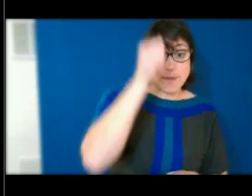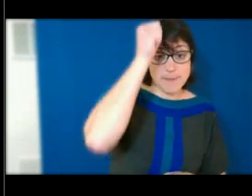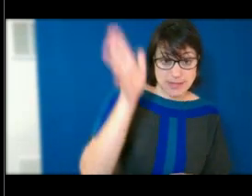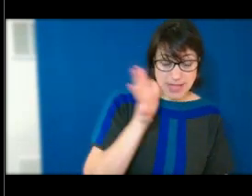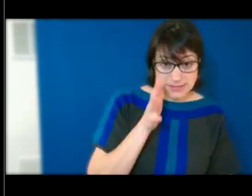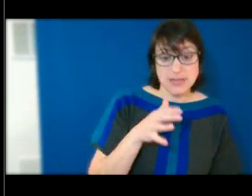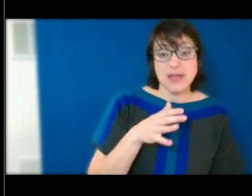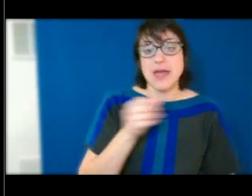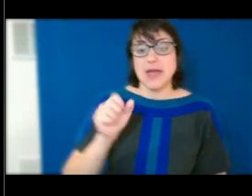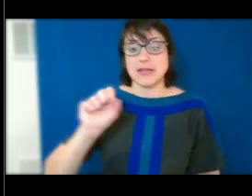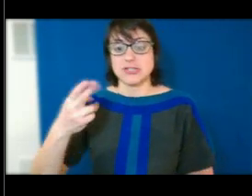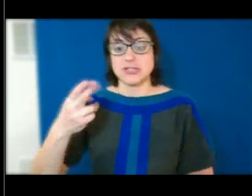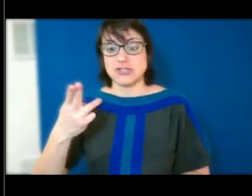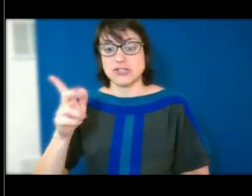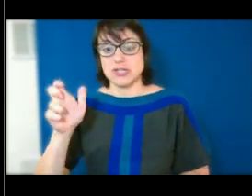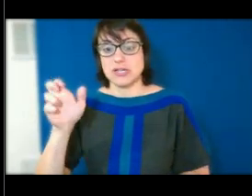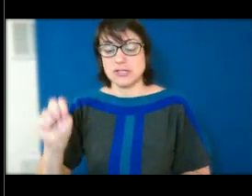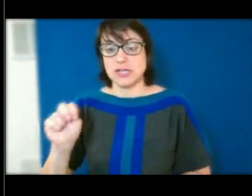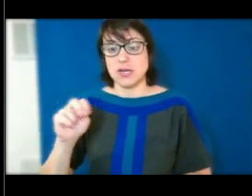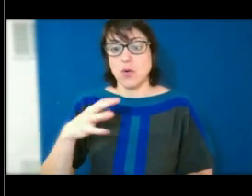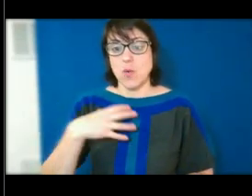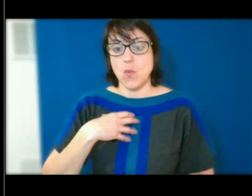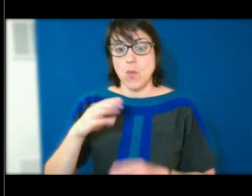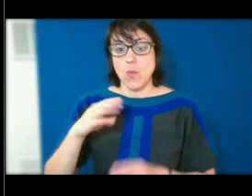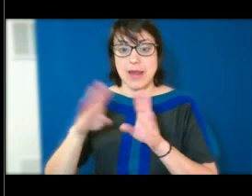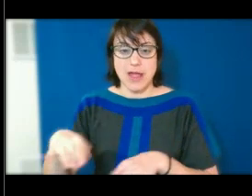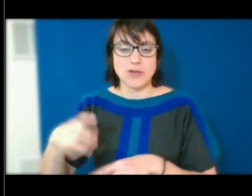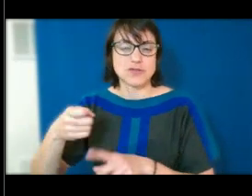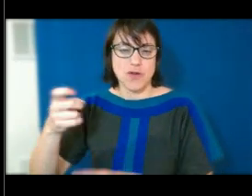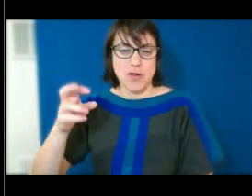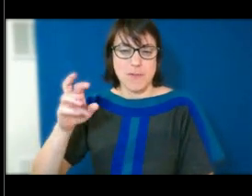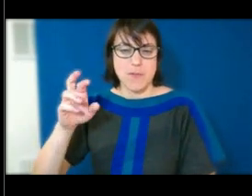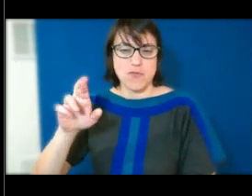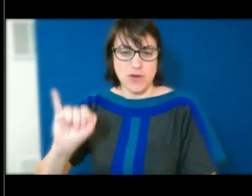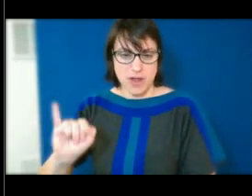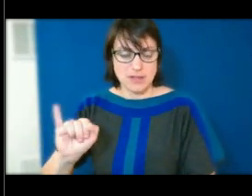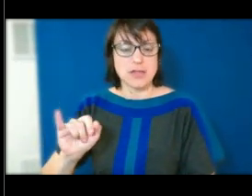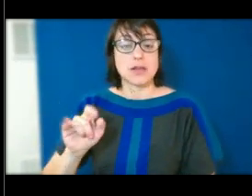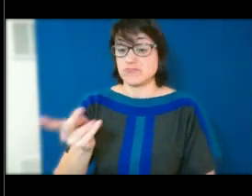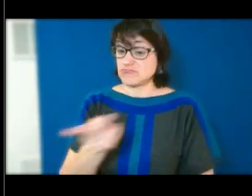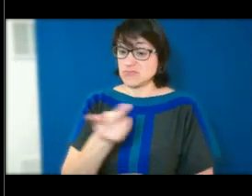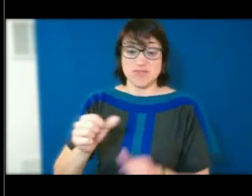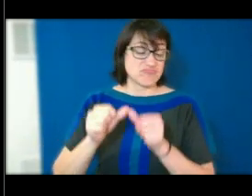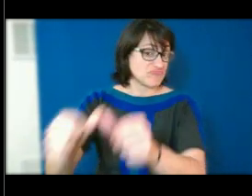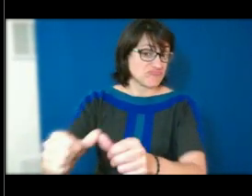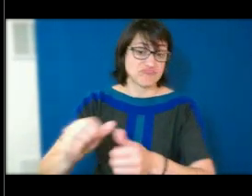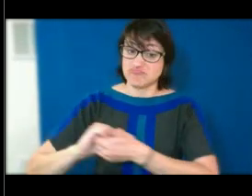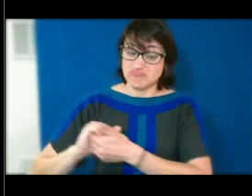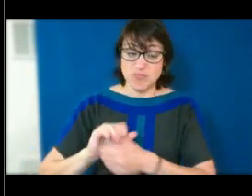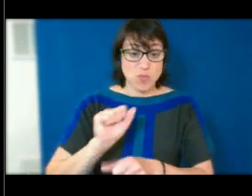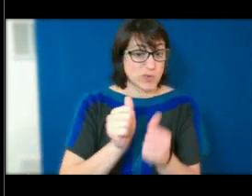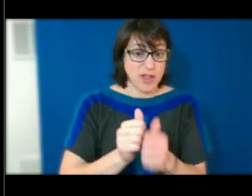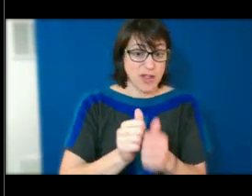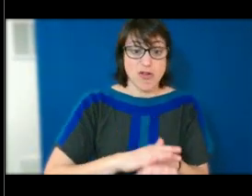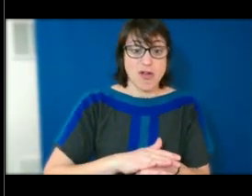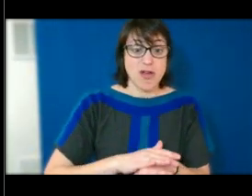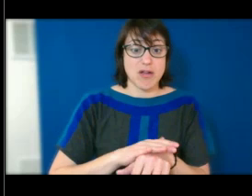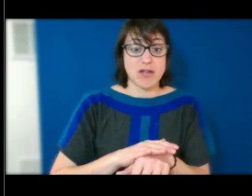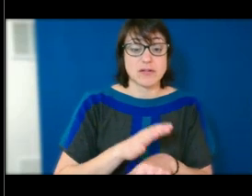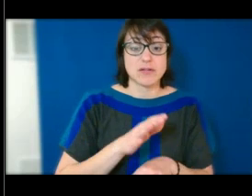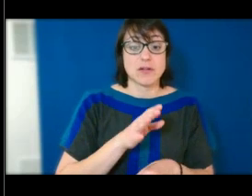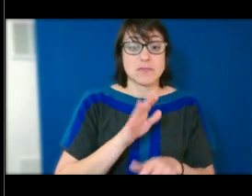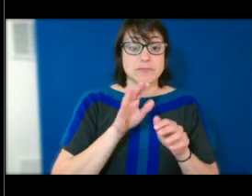Island. The two of them continue to collaborate and work together on ocean issues. And we don't serve